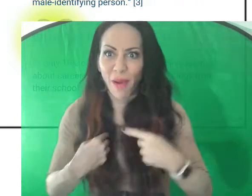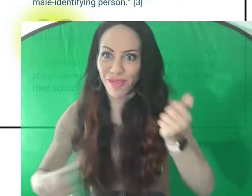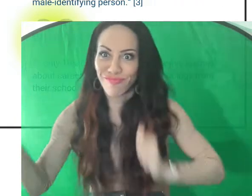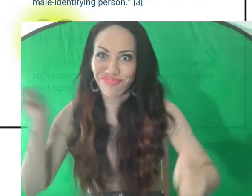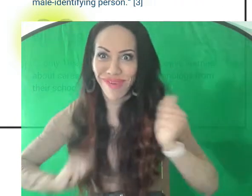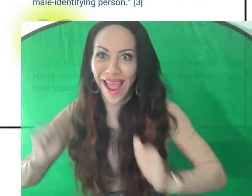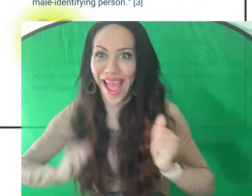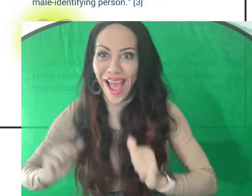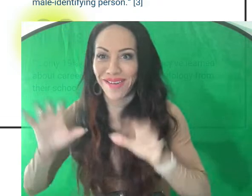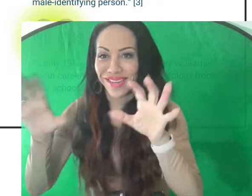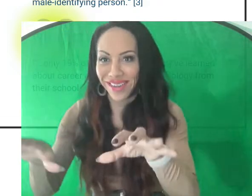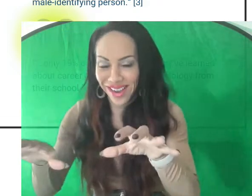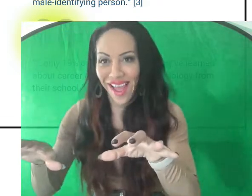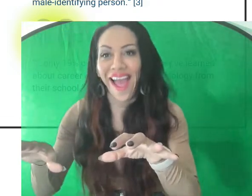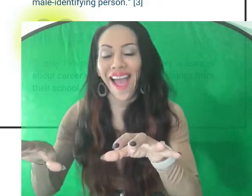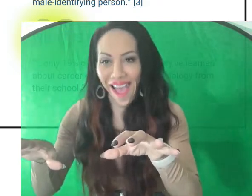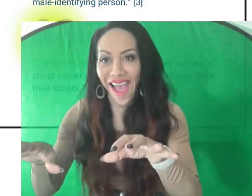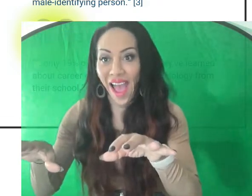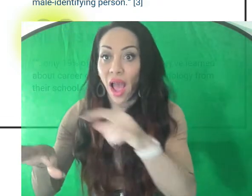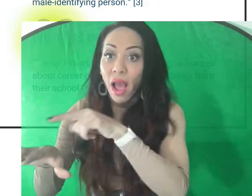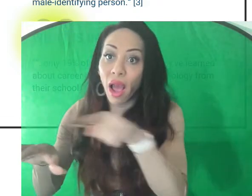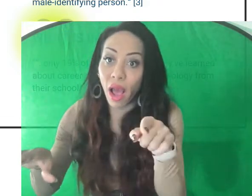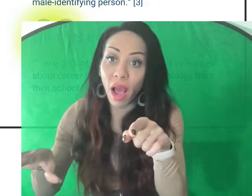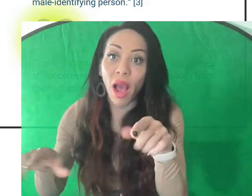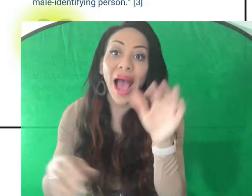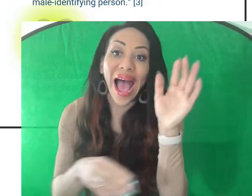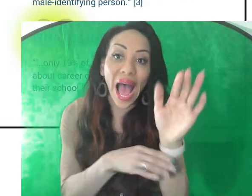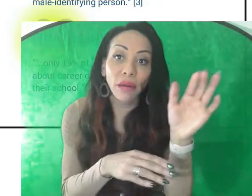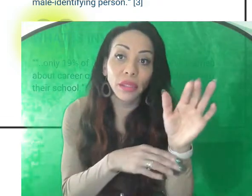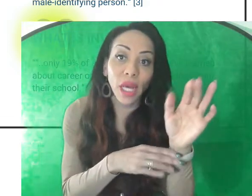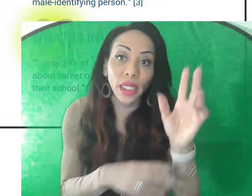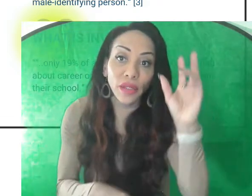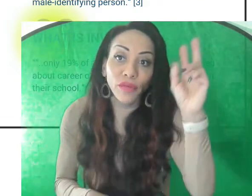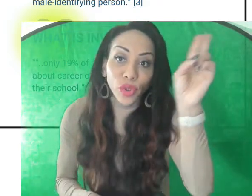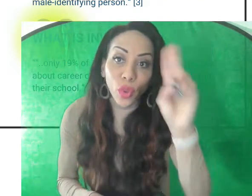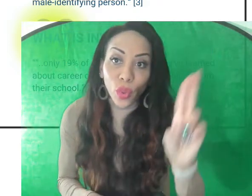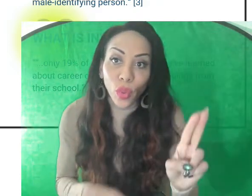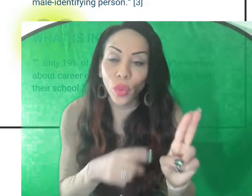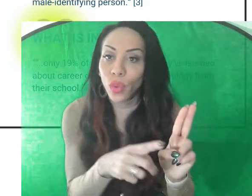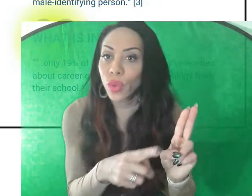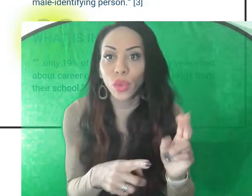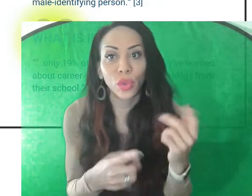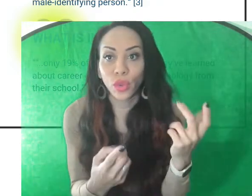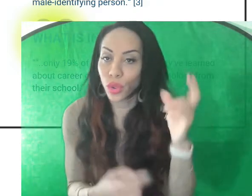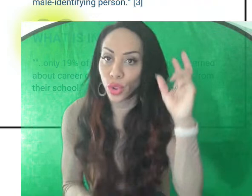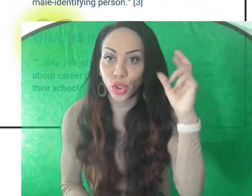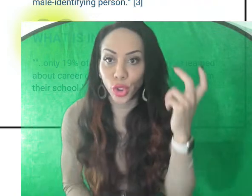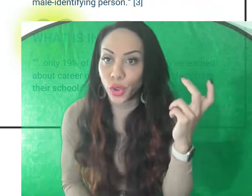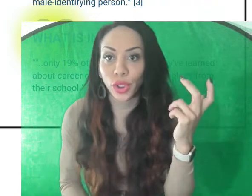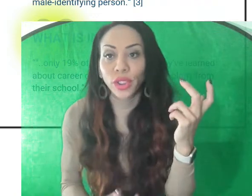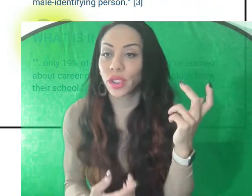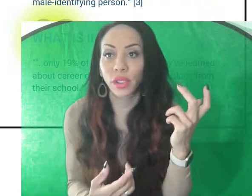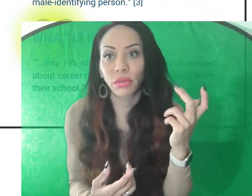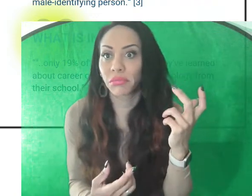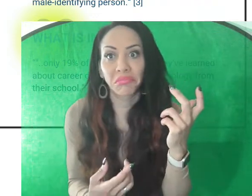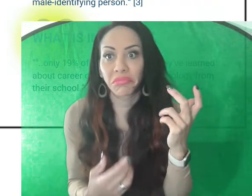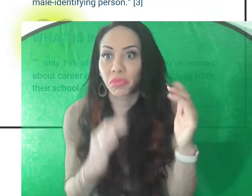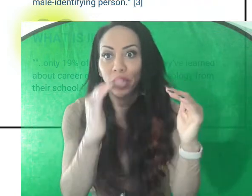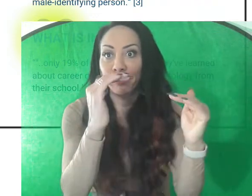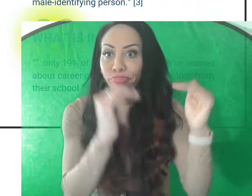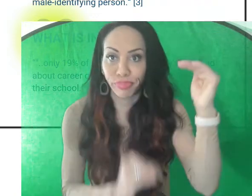The students that would then attend outside of school, though, would not be the same. There was a real disparity between the two. So I